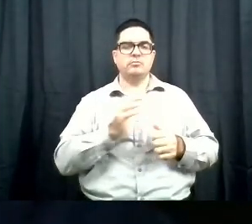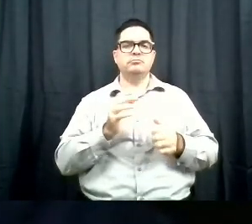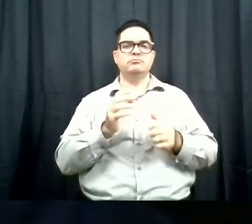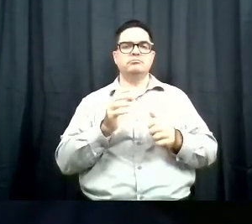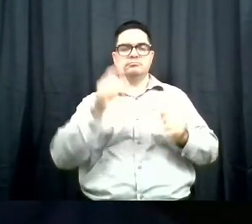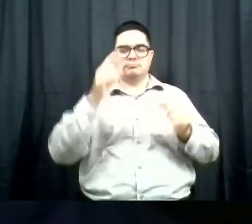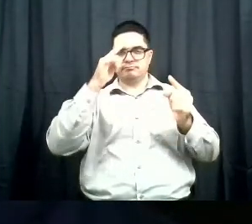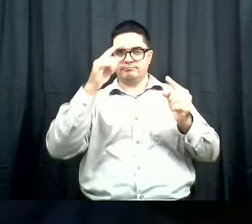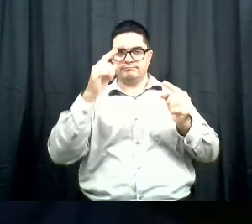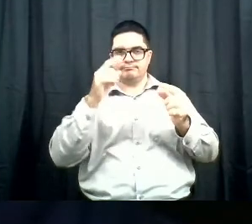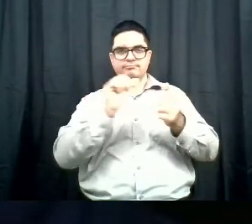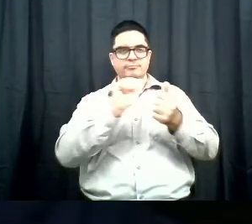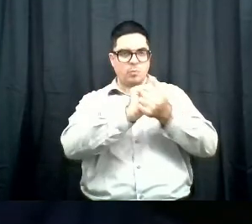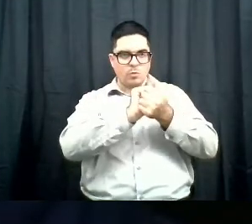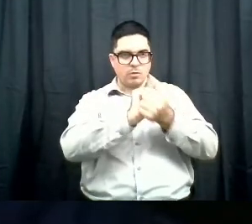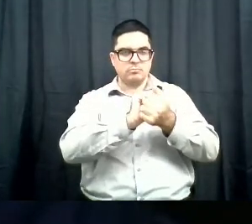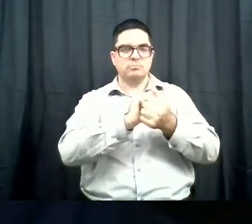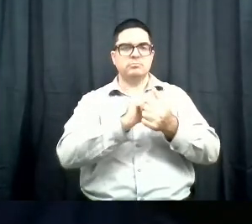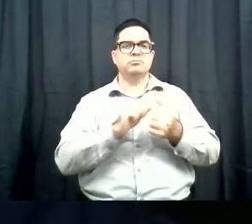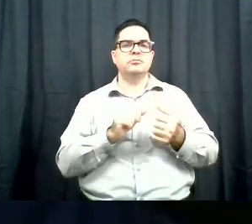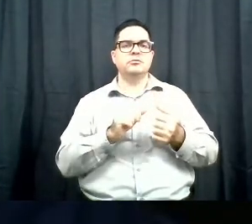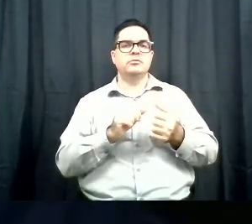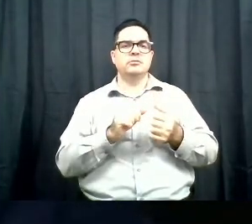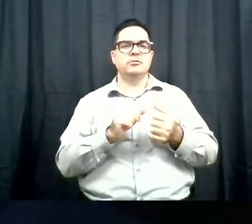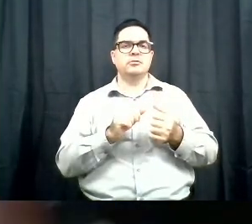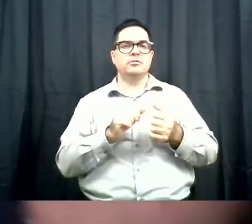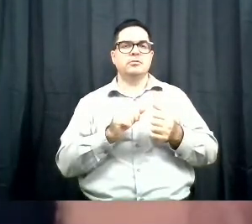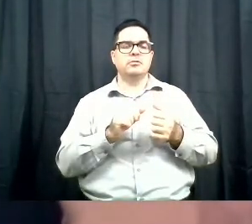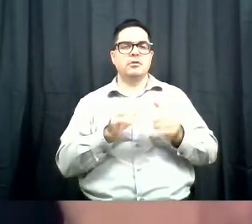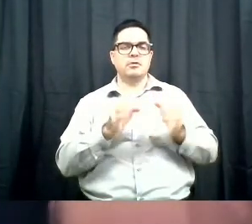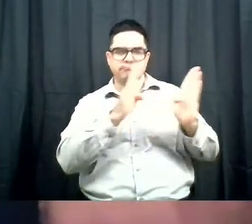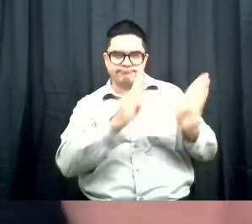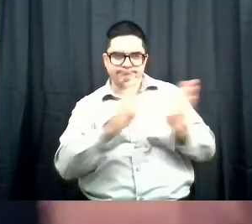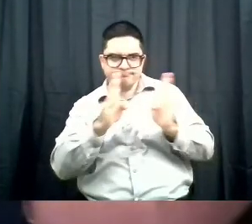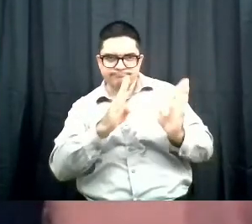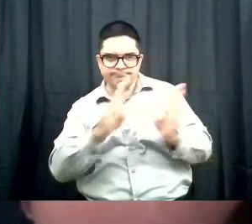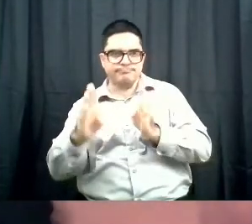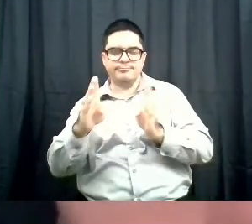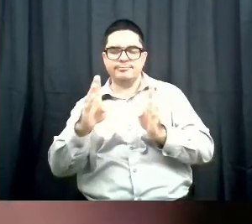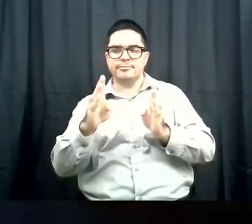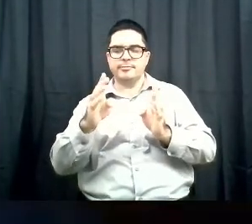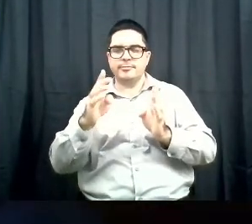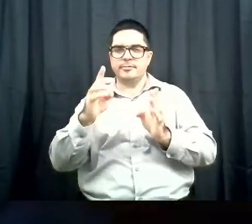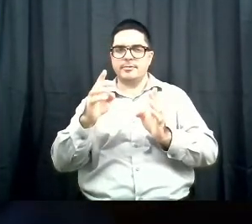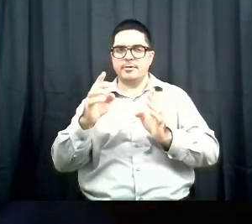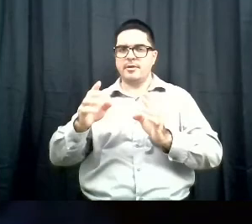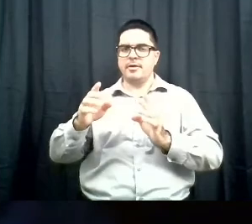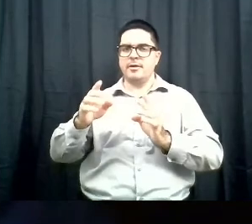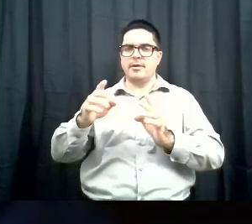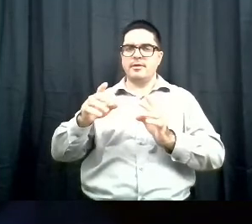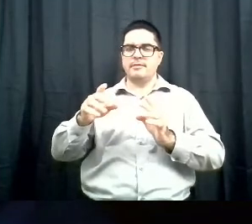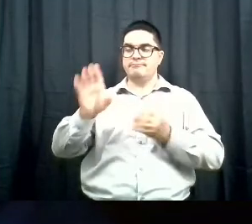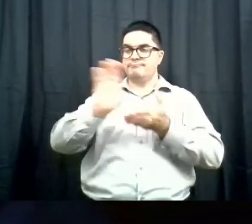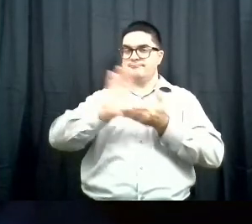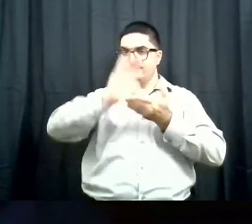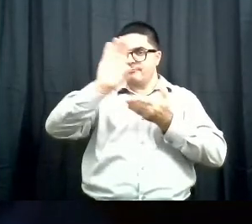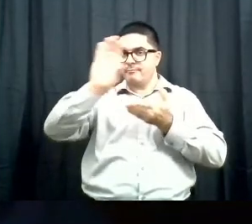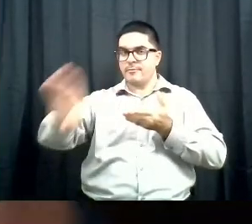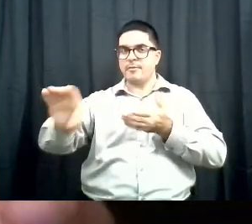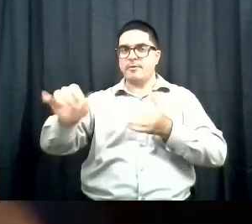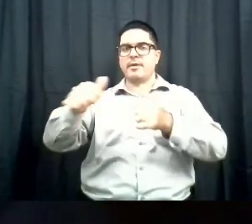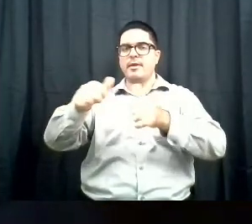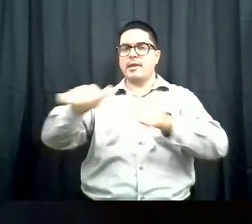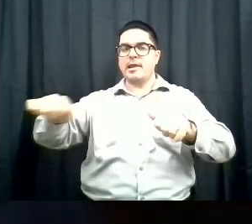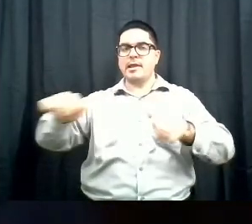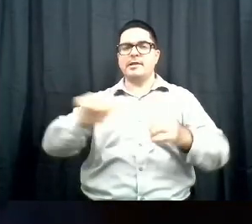from the Oversight Board, particularly its executive director, in making sure that not only we had an immediate relief package to mitigate the impact of COVID-19,